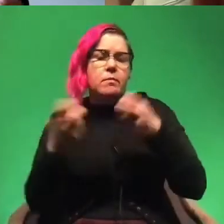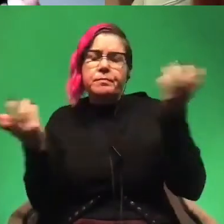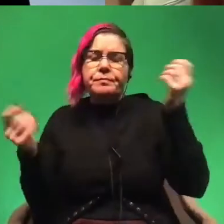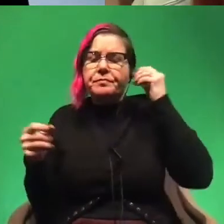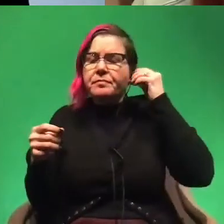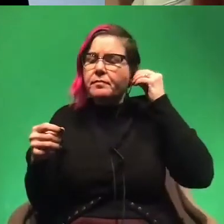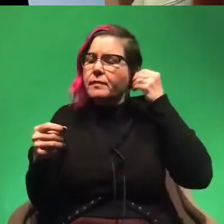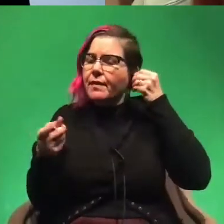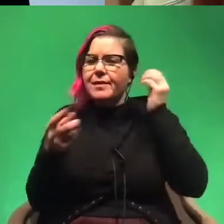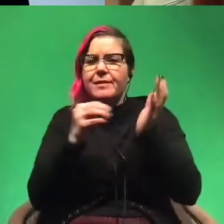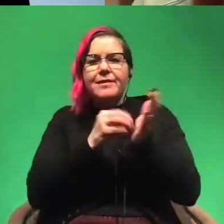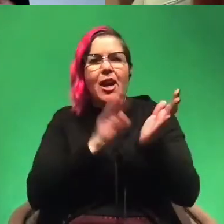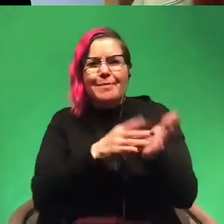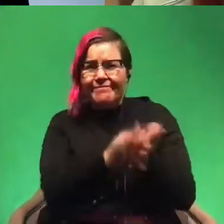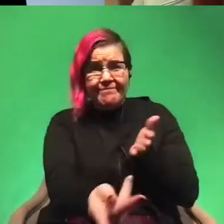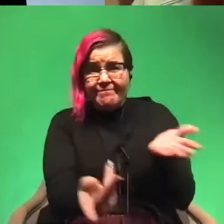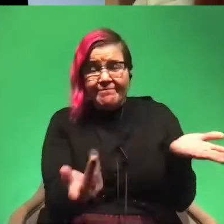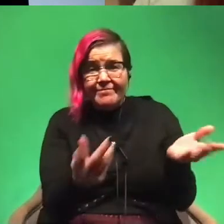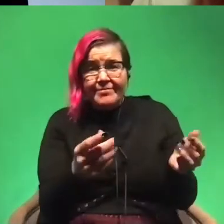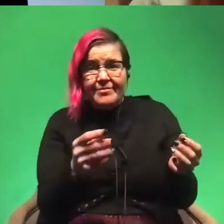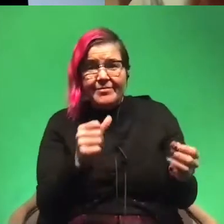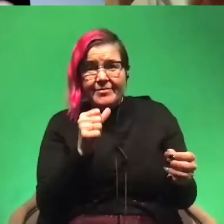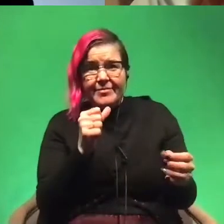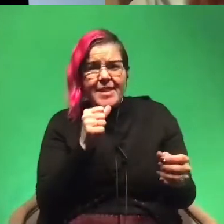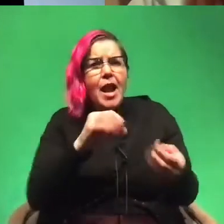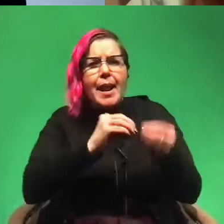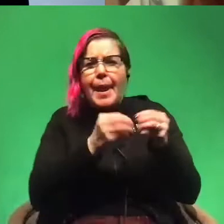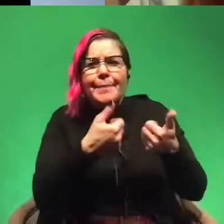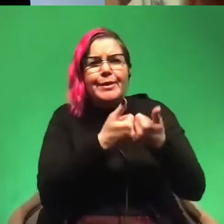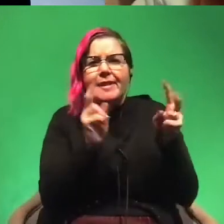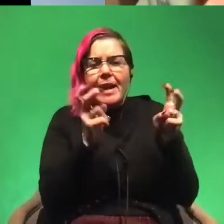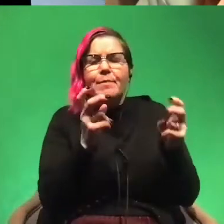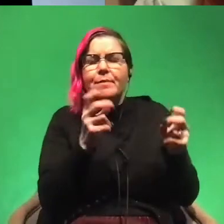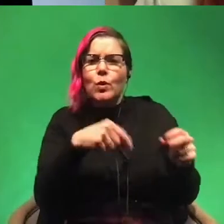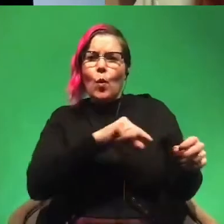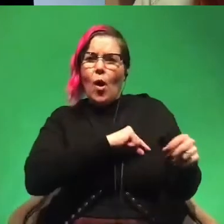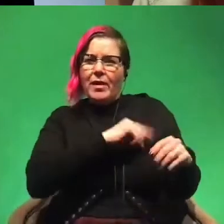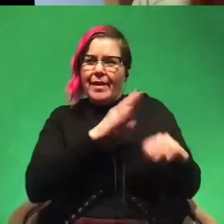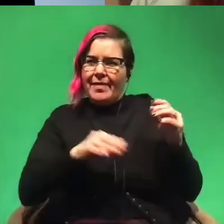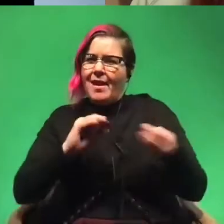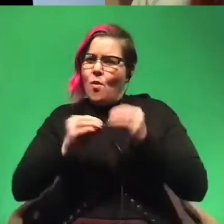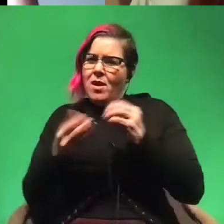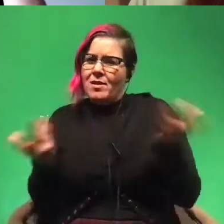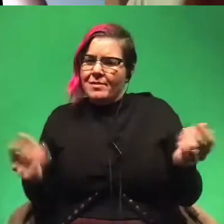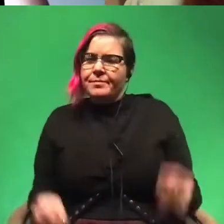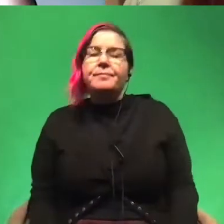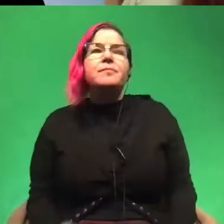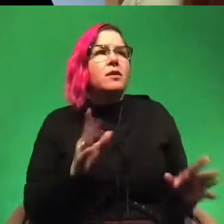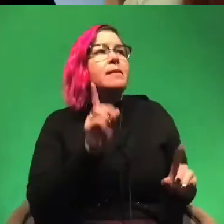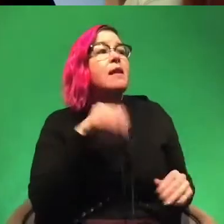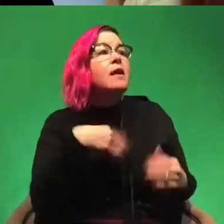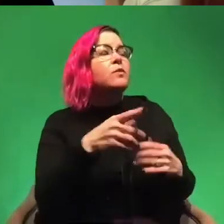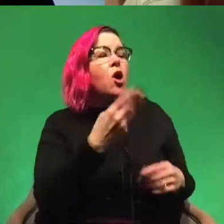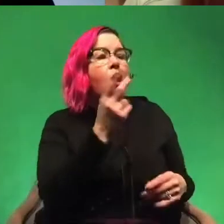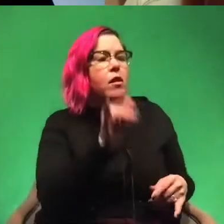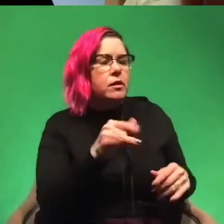this documentary failed, because it's not a numbers game. It's basically quality over quantity. Awesome. Next question, Holly